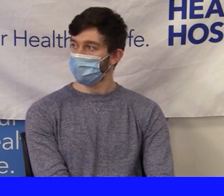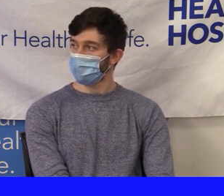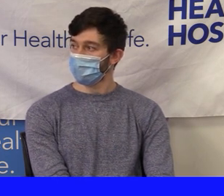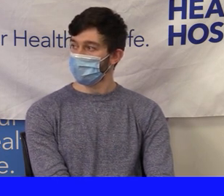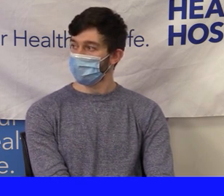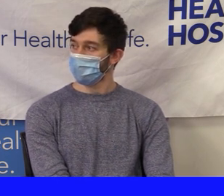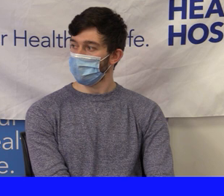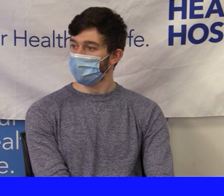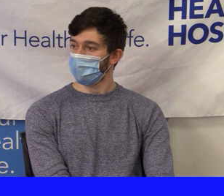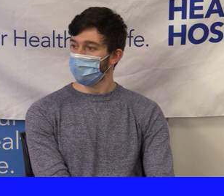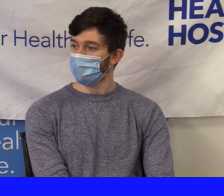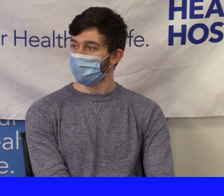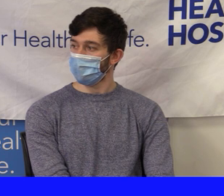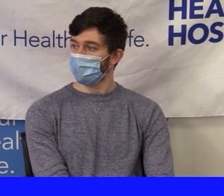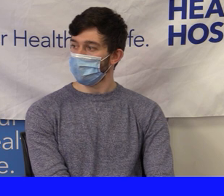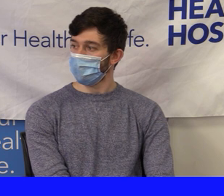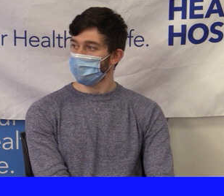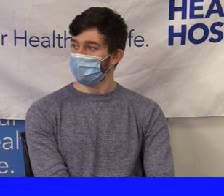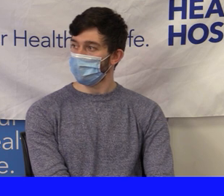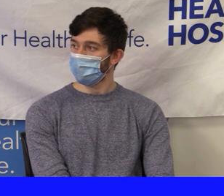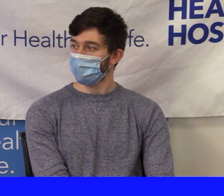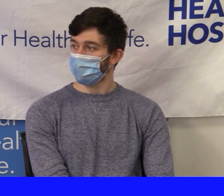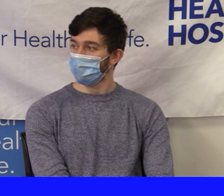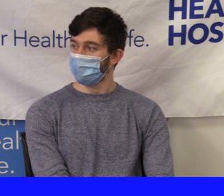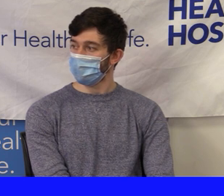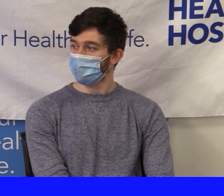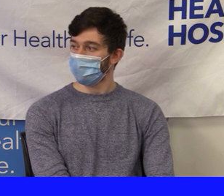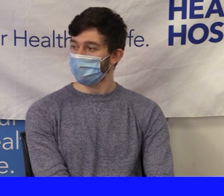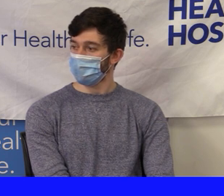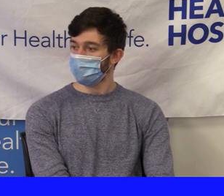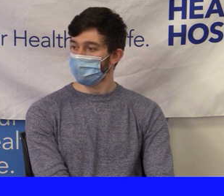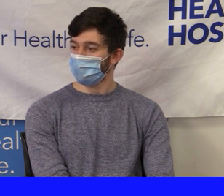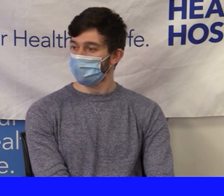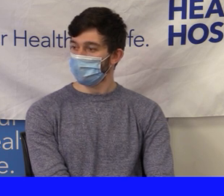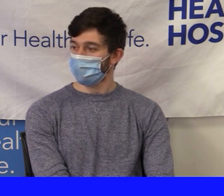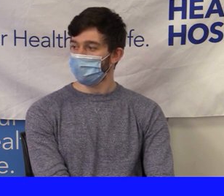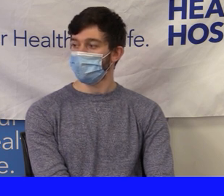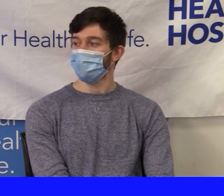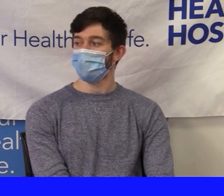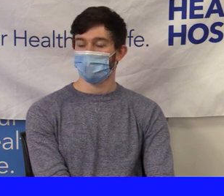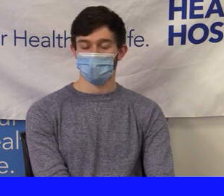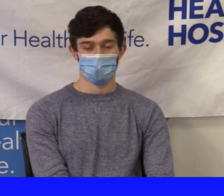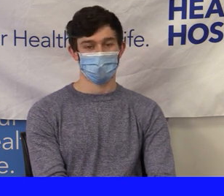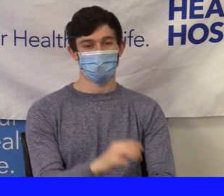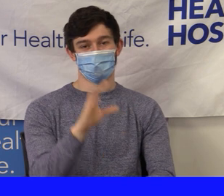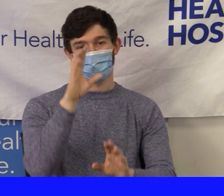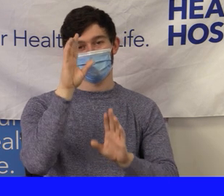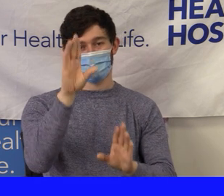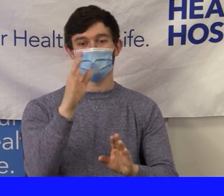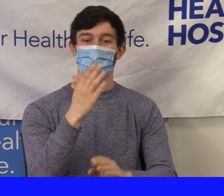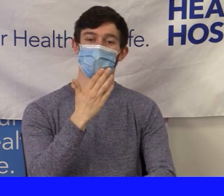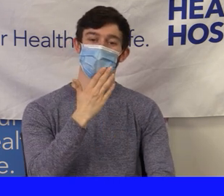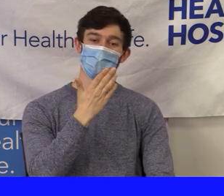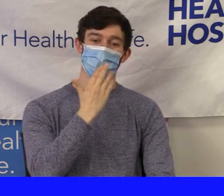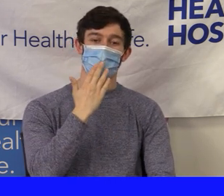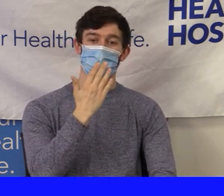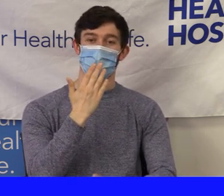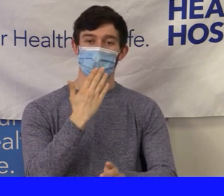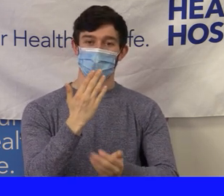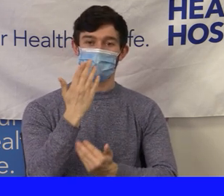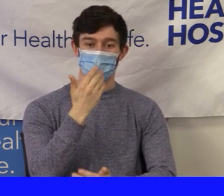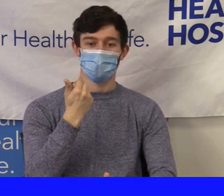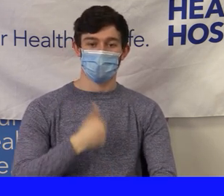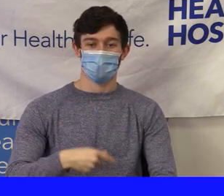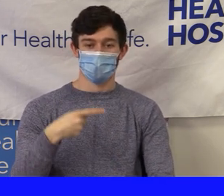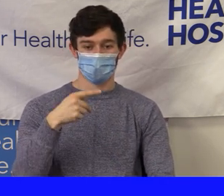Mr. Albertson, Ms. Redwood. Yes, thank you, Mr. Pagan, and good morning. My